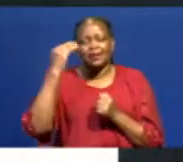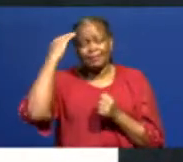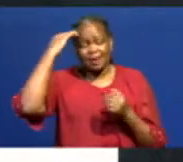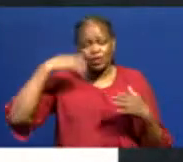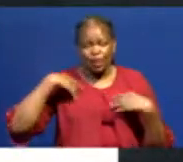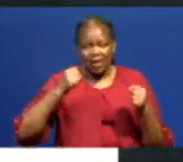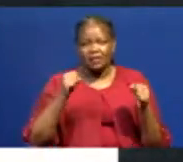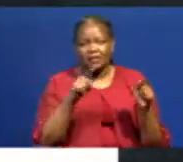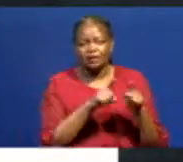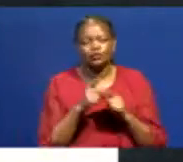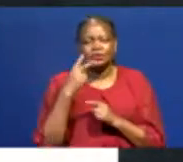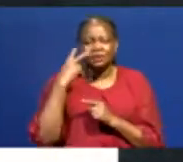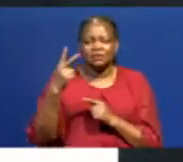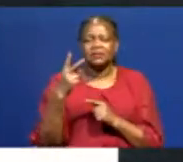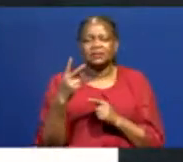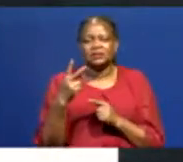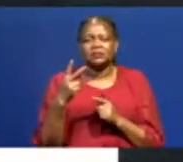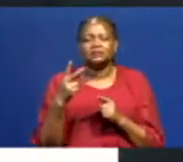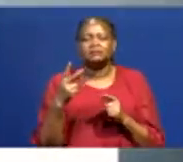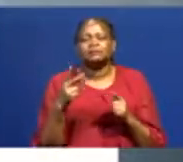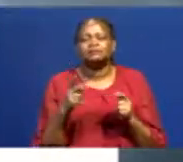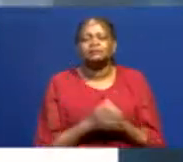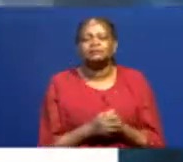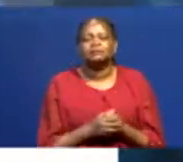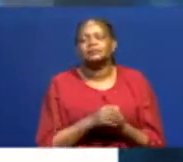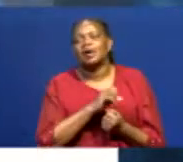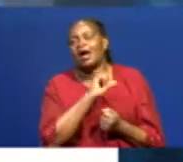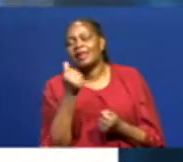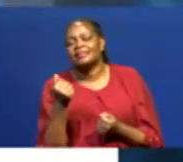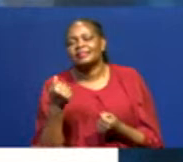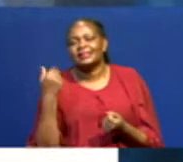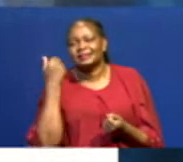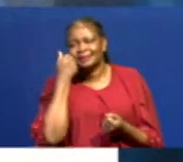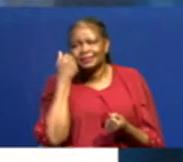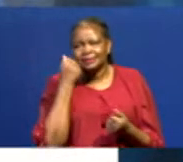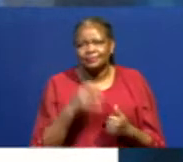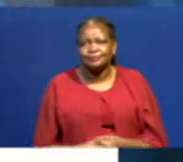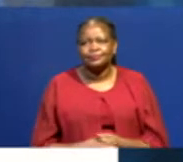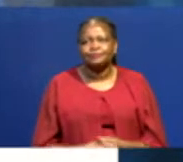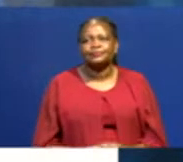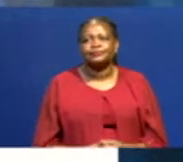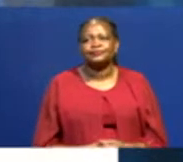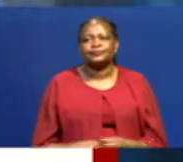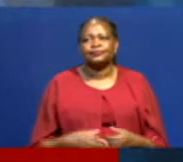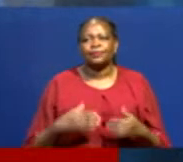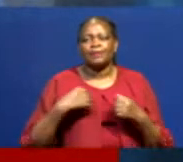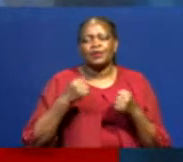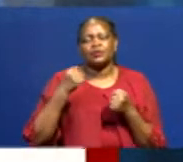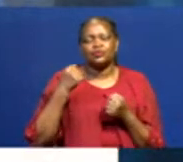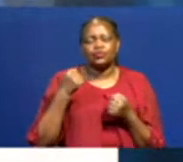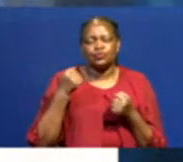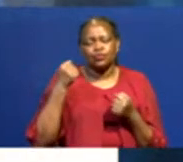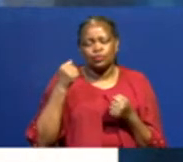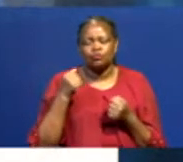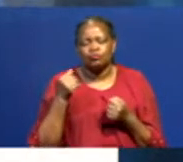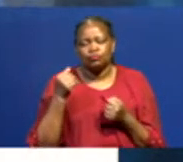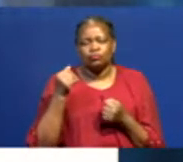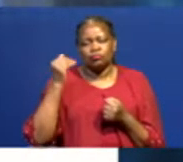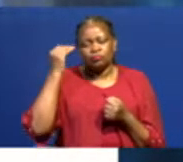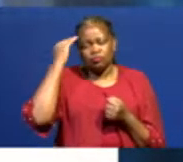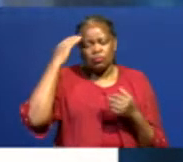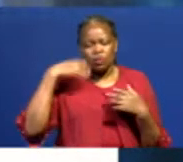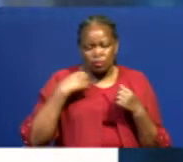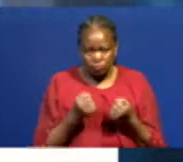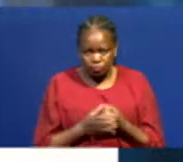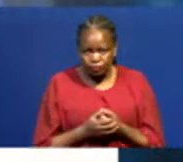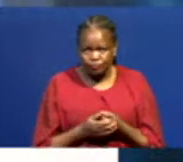health as we would see other physical health. According to the report by the Mental Health Task Force in Kenya, at least